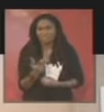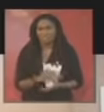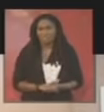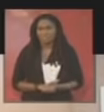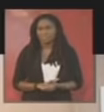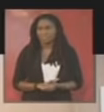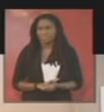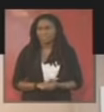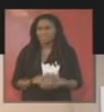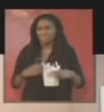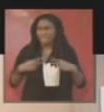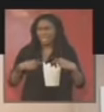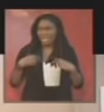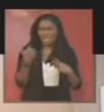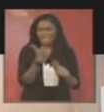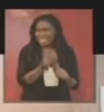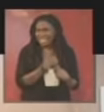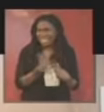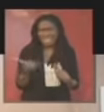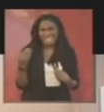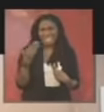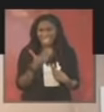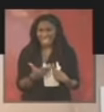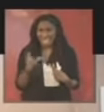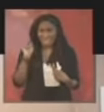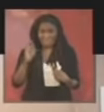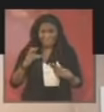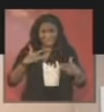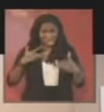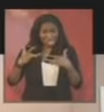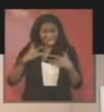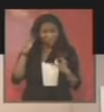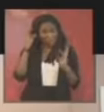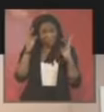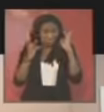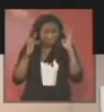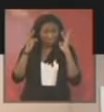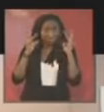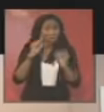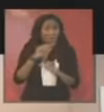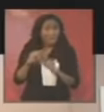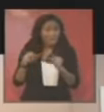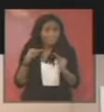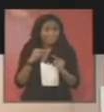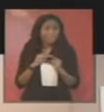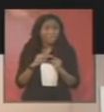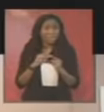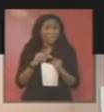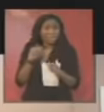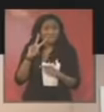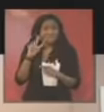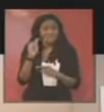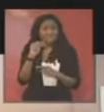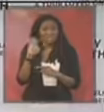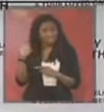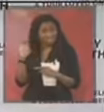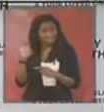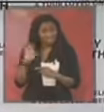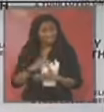are there any concerns that we should have at this point in terms of, what the experts think?